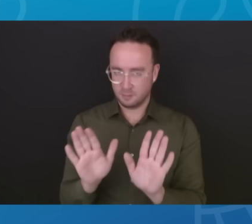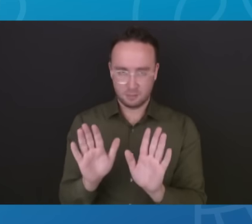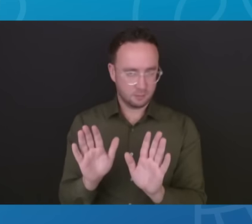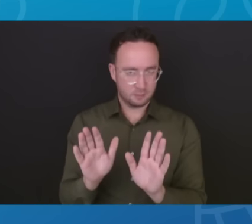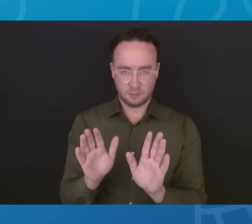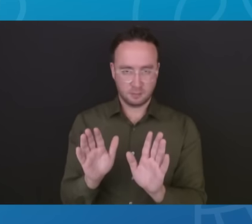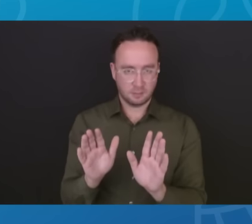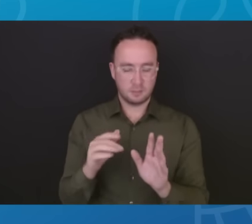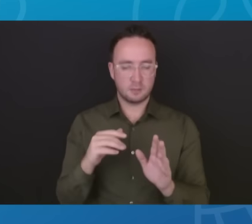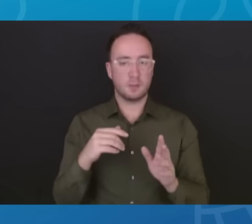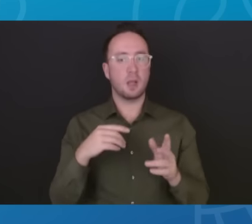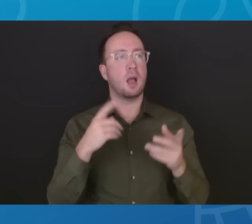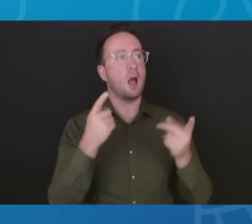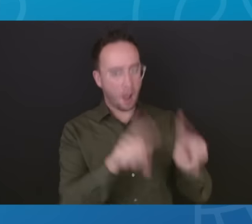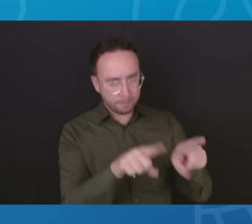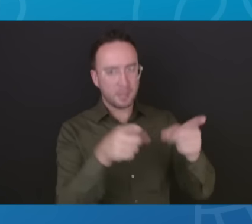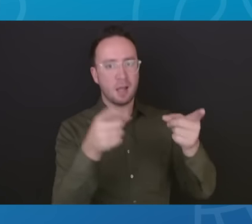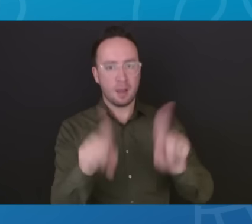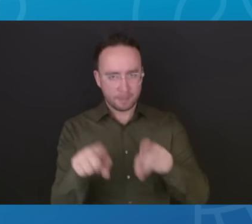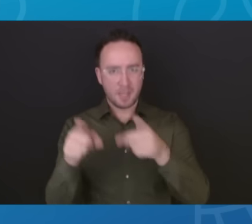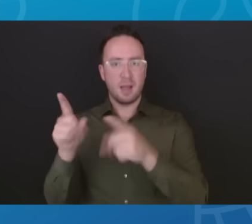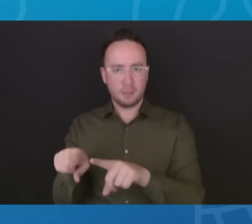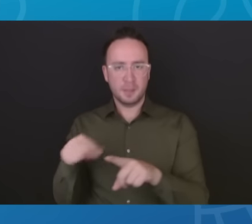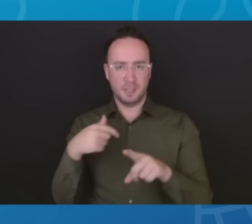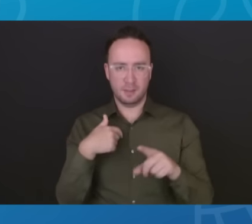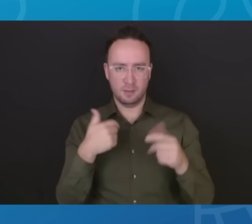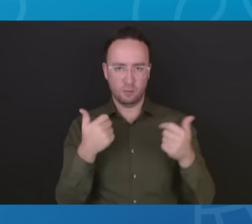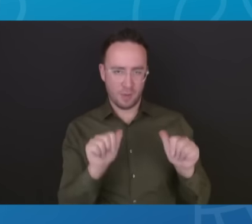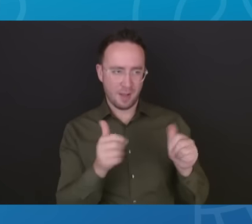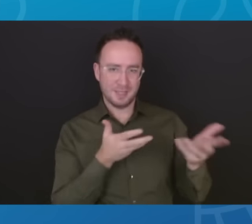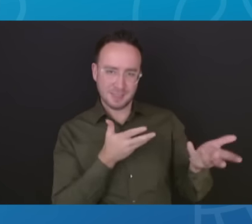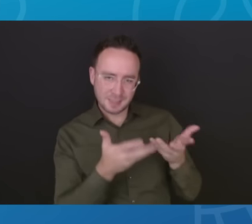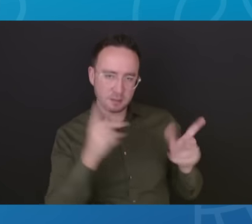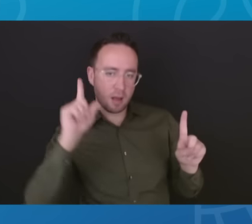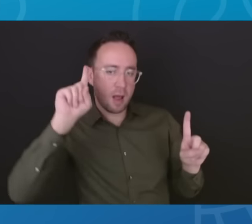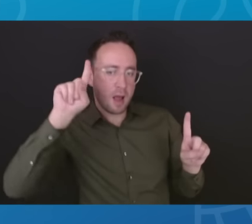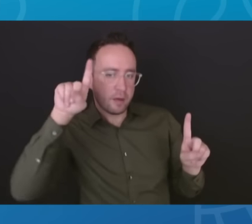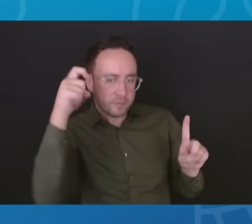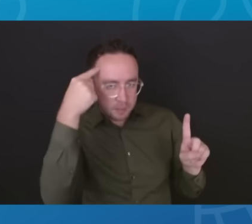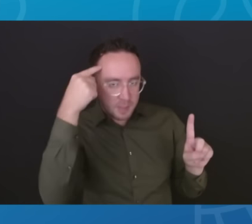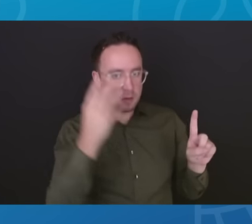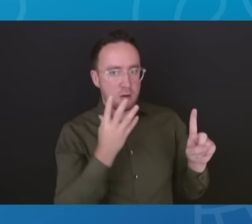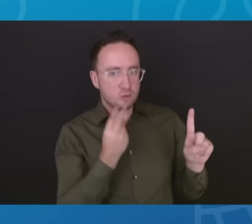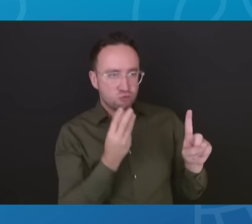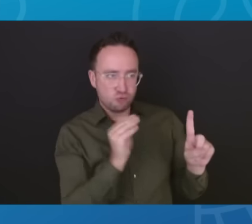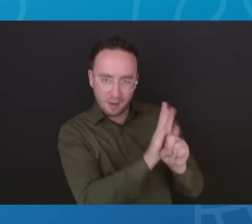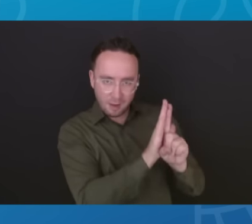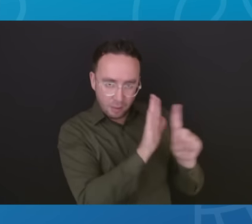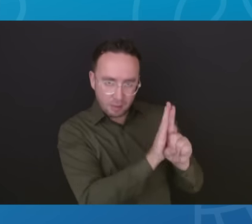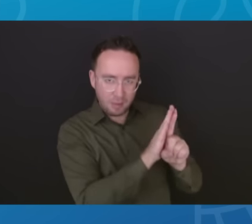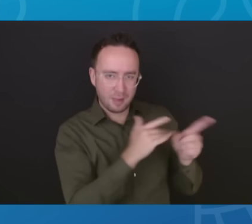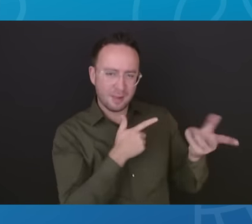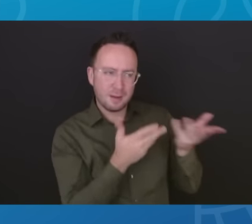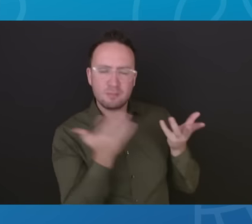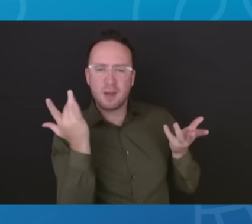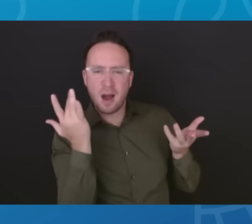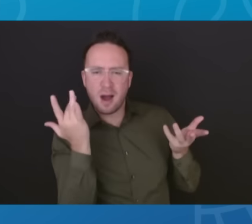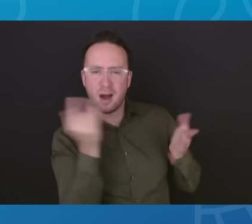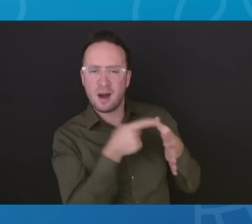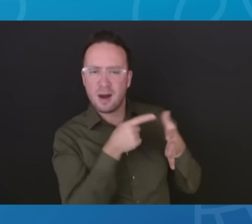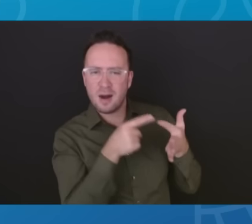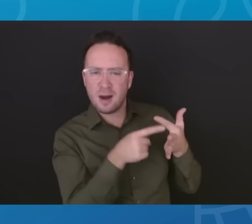find out exactly what it is they intend. But I will say, just generally speaking, we want to see people in Gaza be able to return to their neighborhoods,